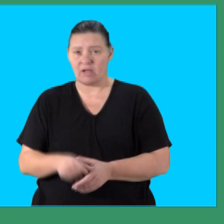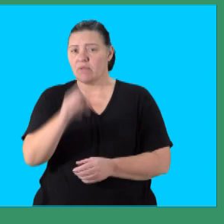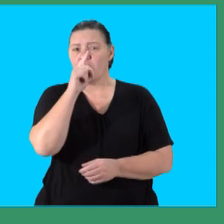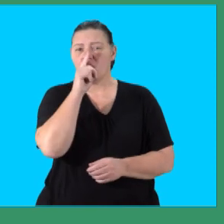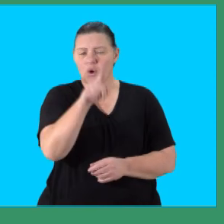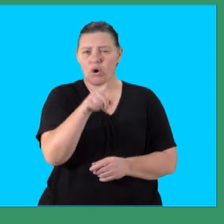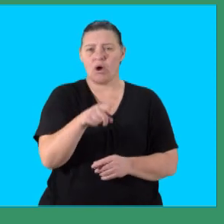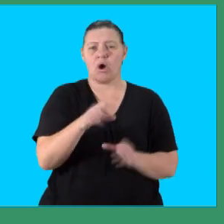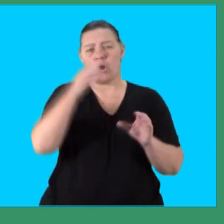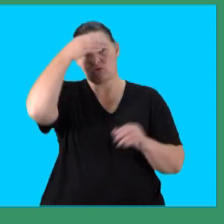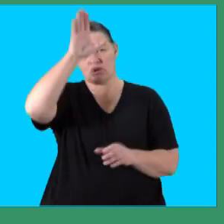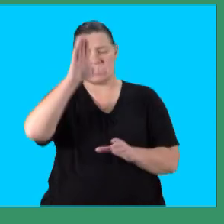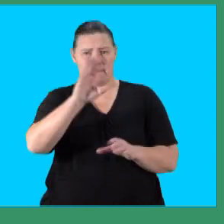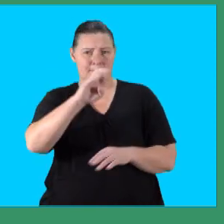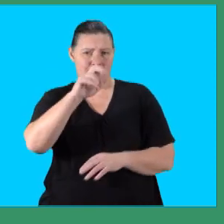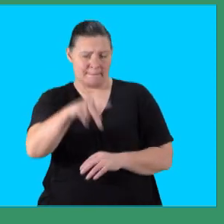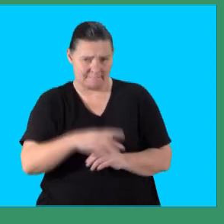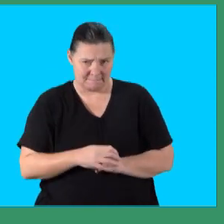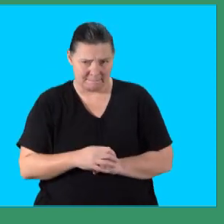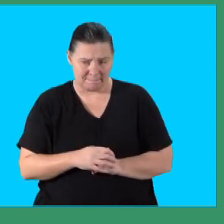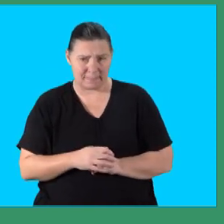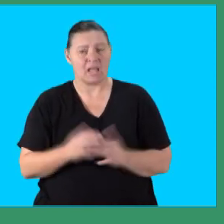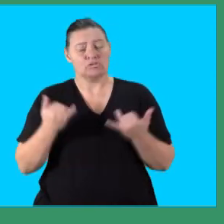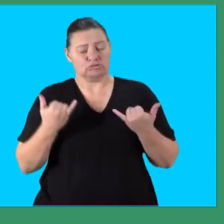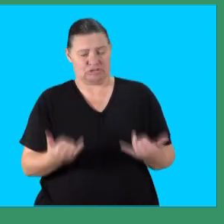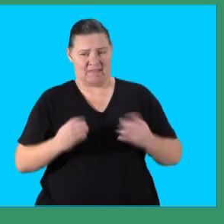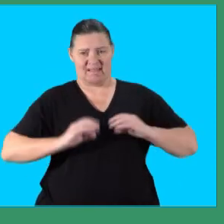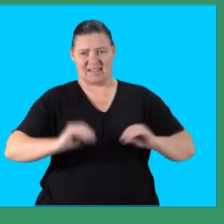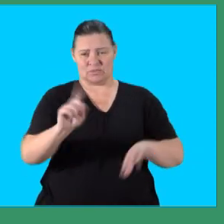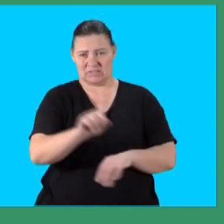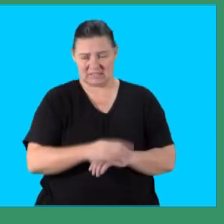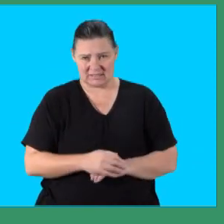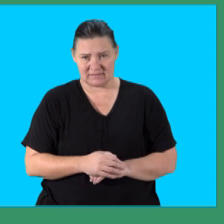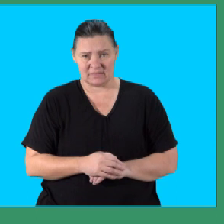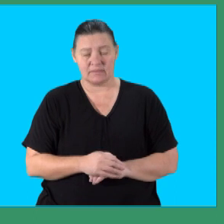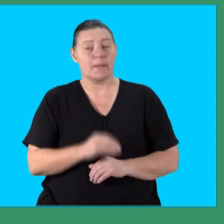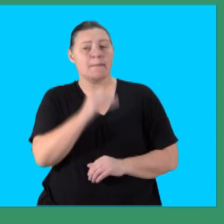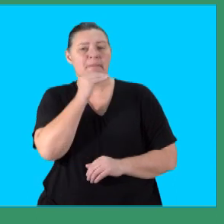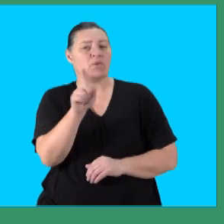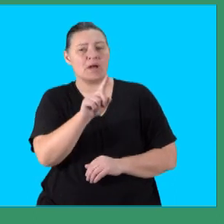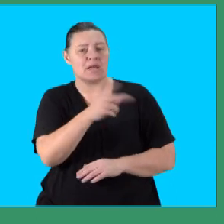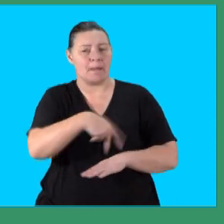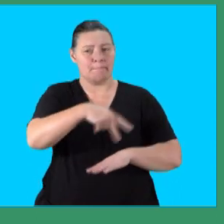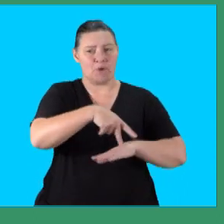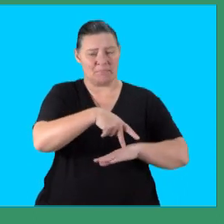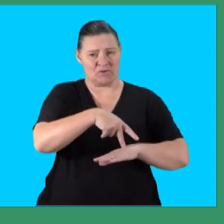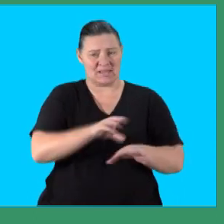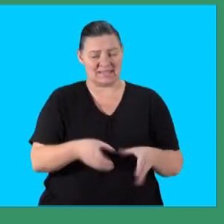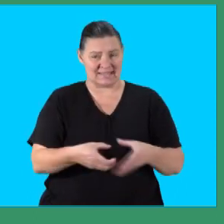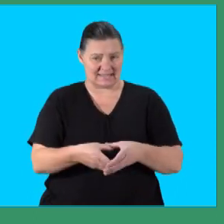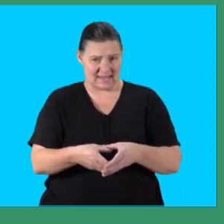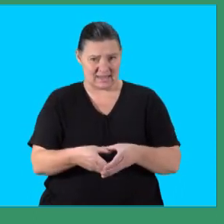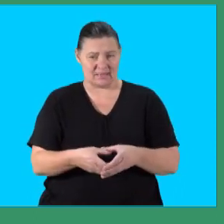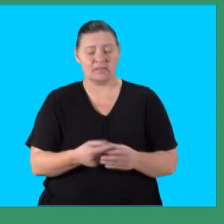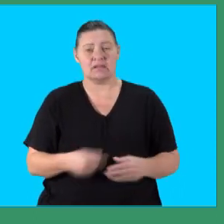at our concept map. This is an overview of today's lesson. Meaning of the primary sector,